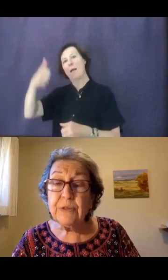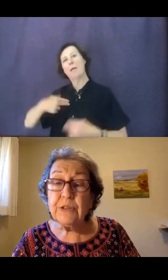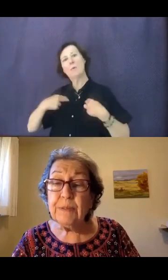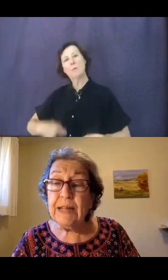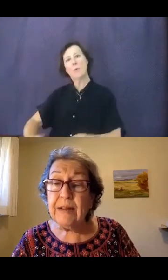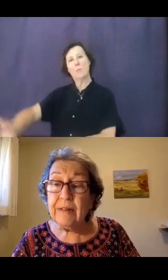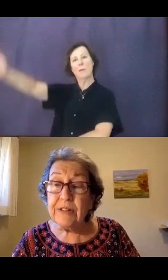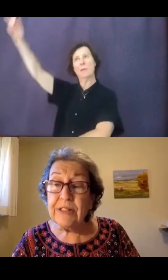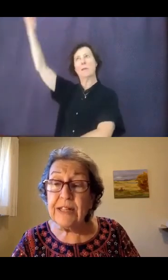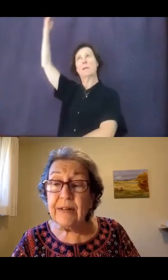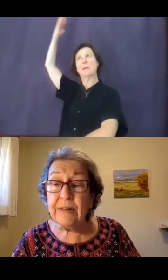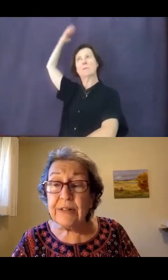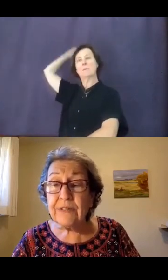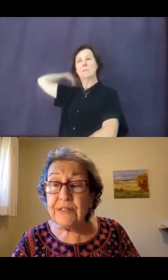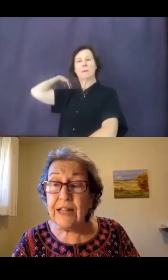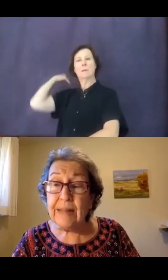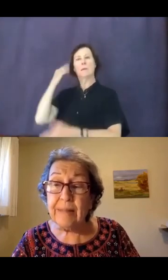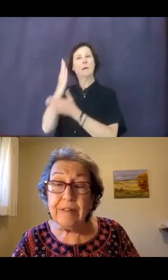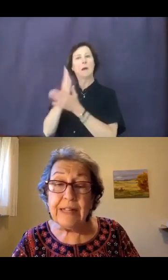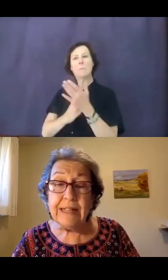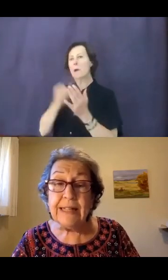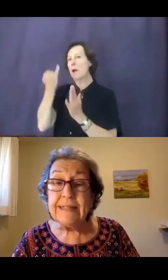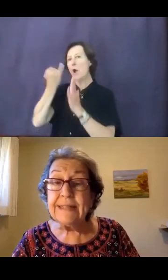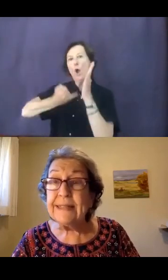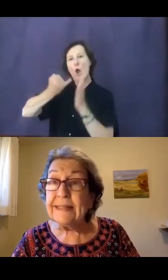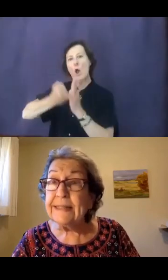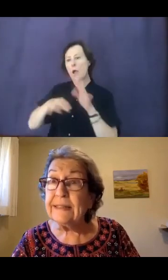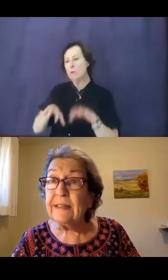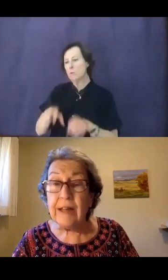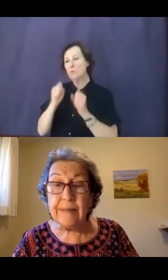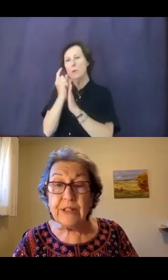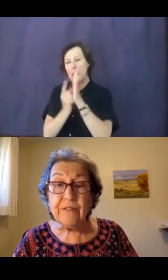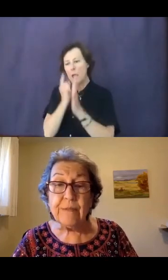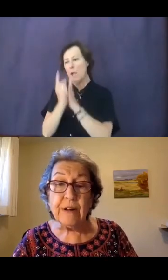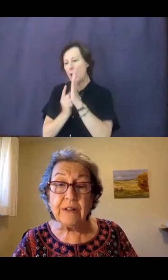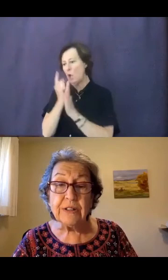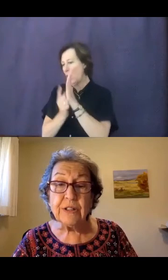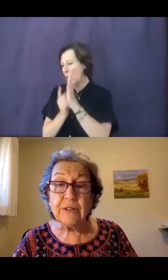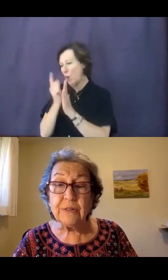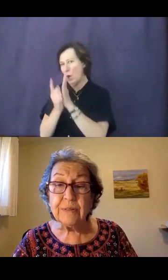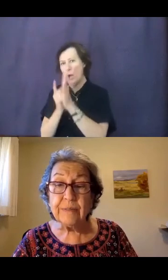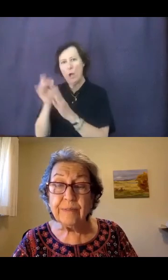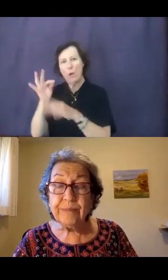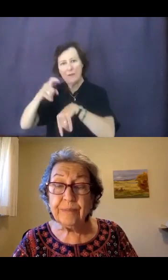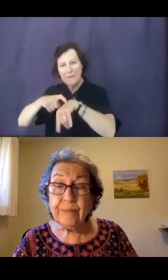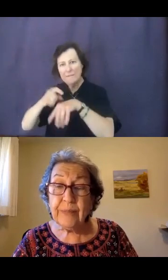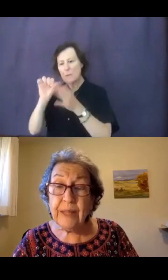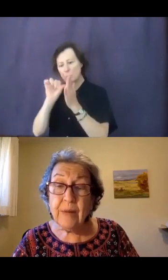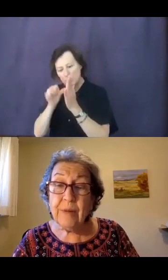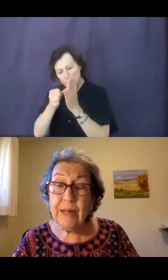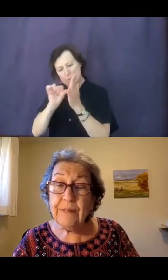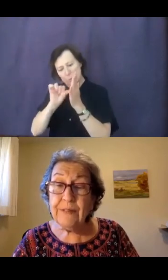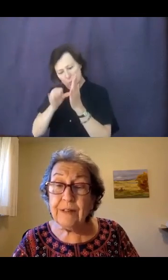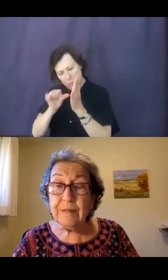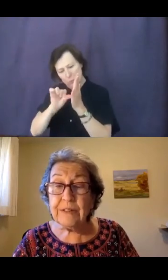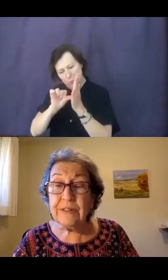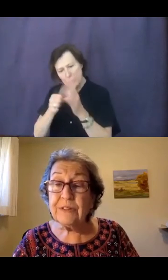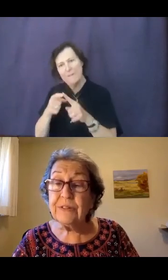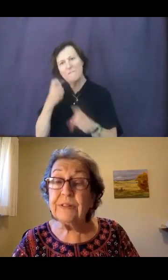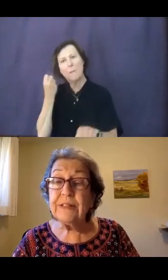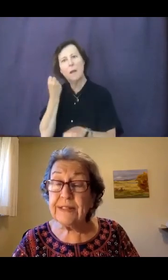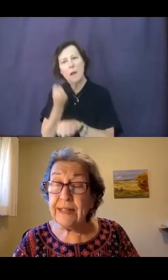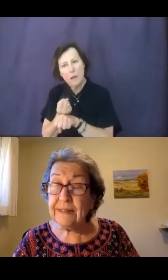artist who spent hours and hours of time creating a delicate little object from hard stone. What I felt